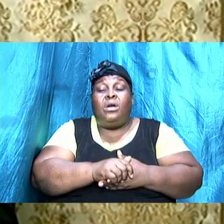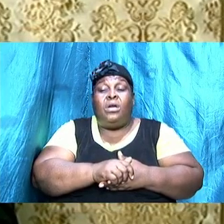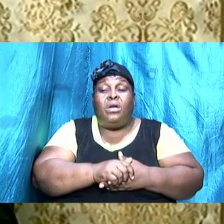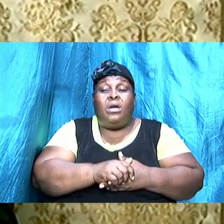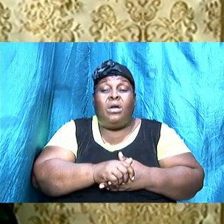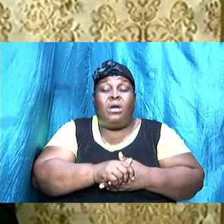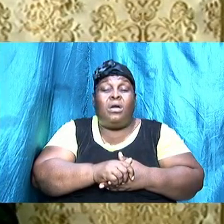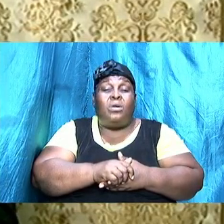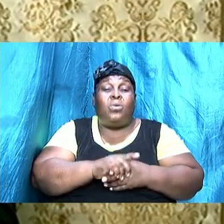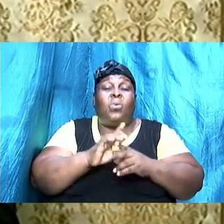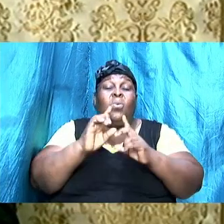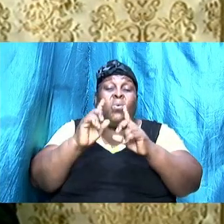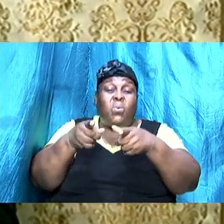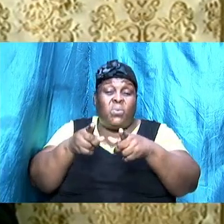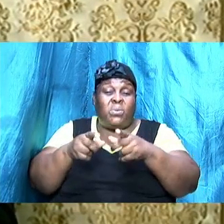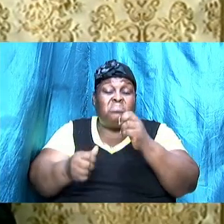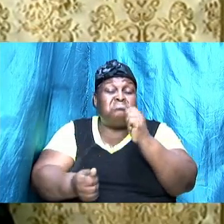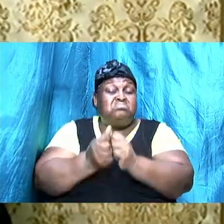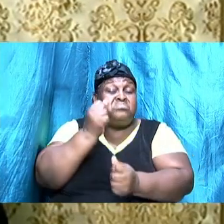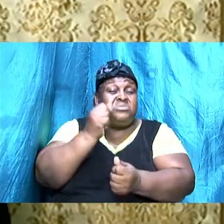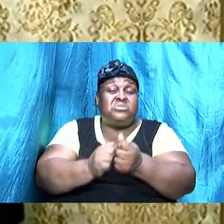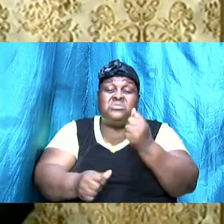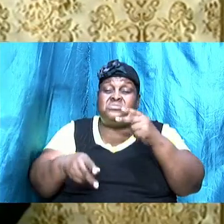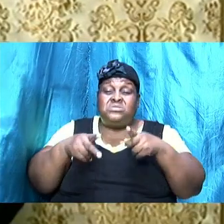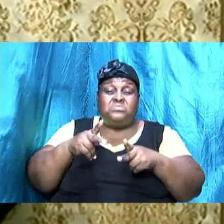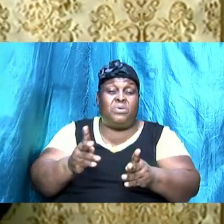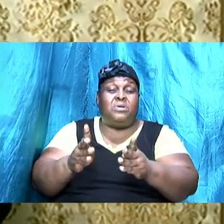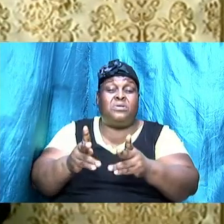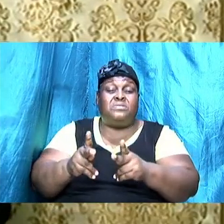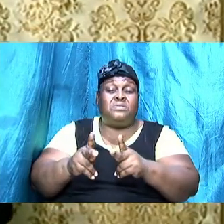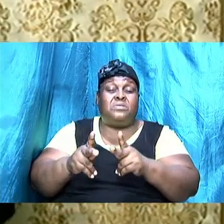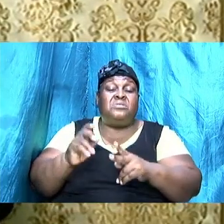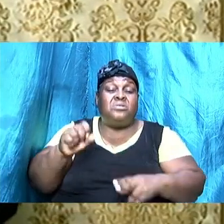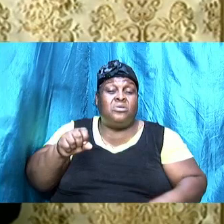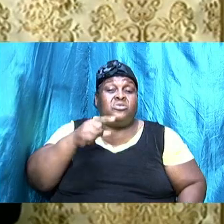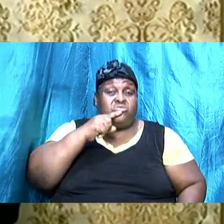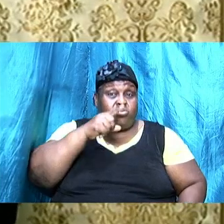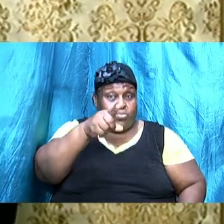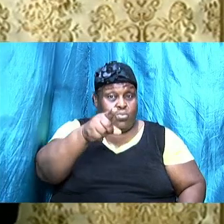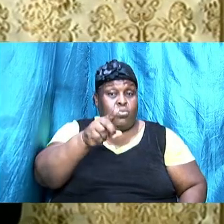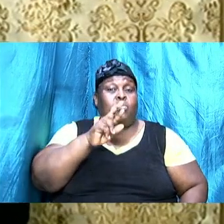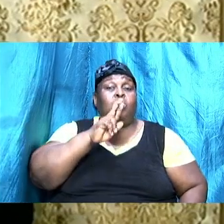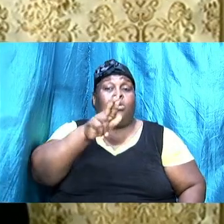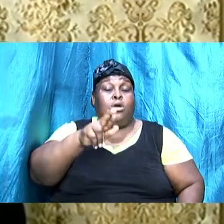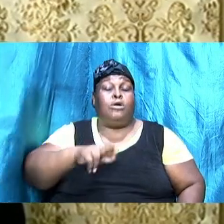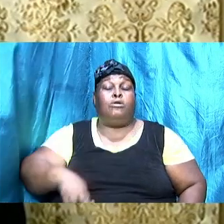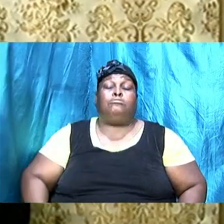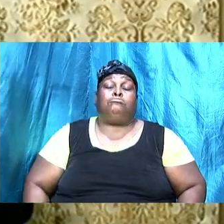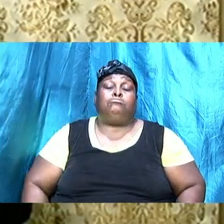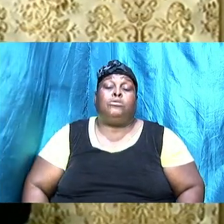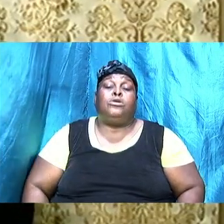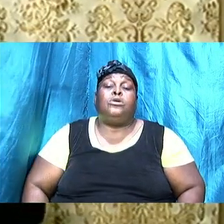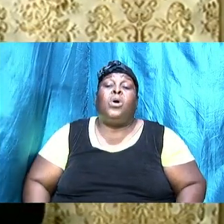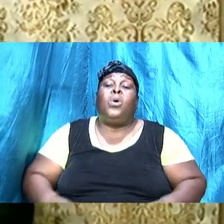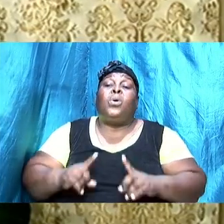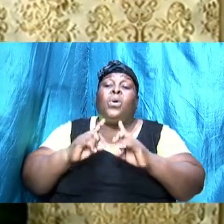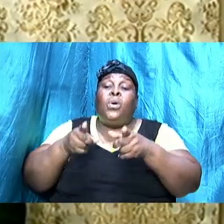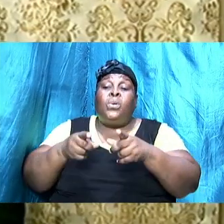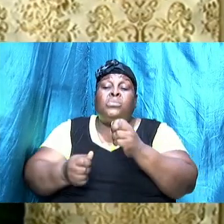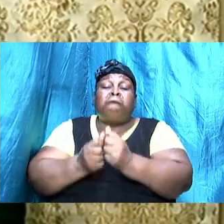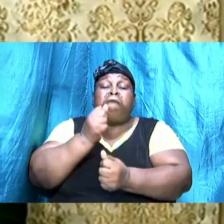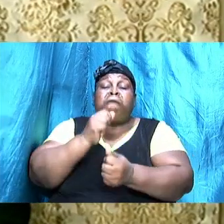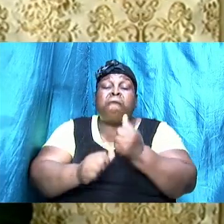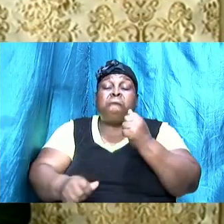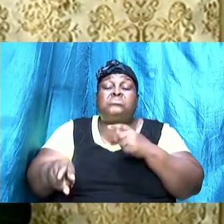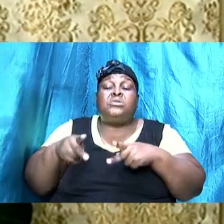a dangerous path. Yes, you are. You are treading along a dangerous